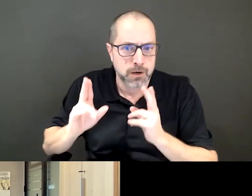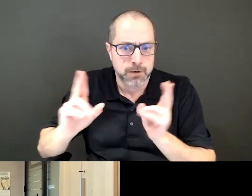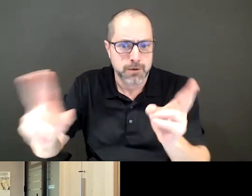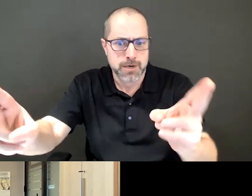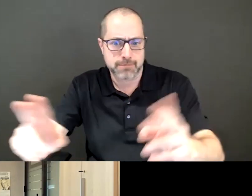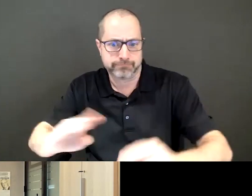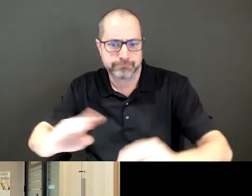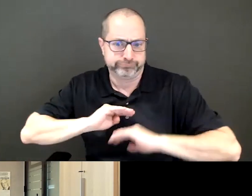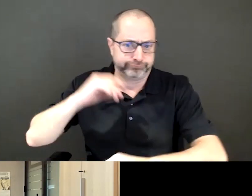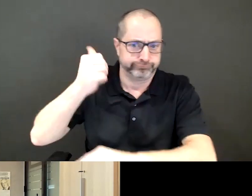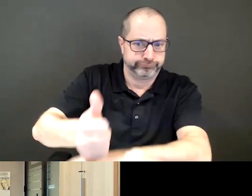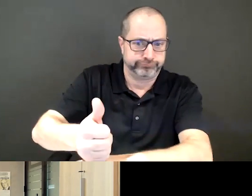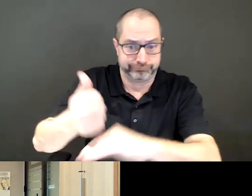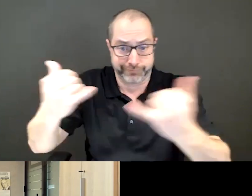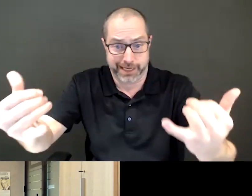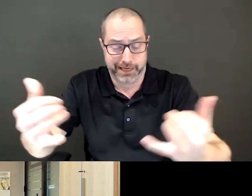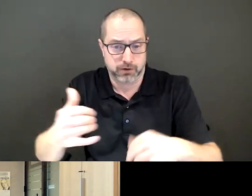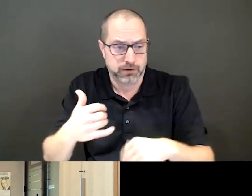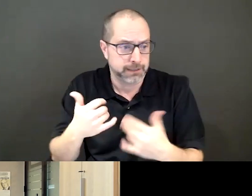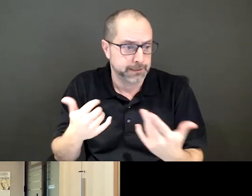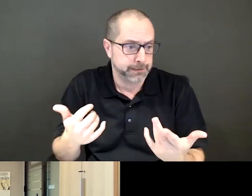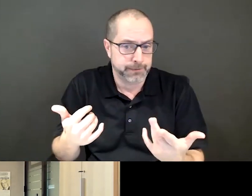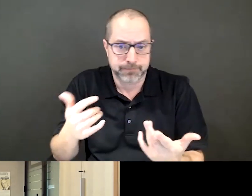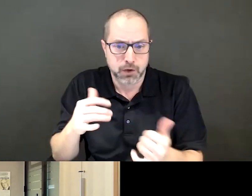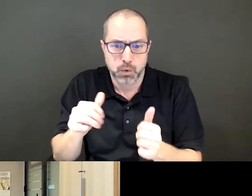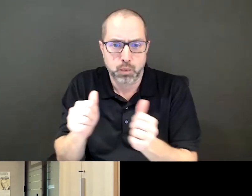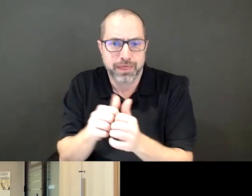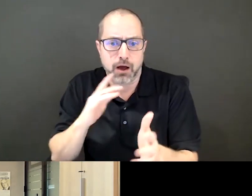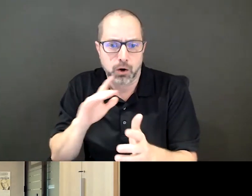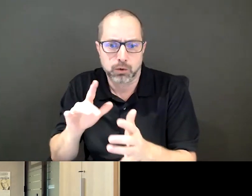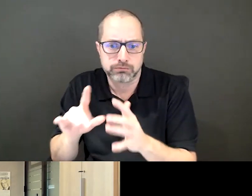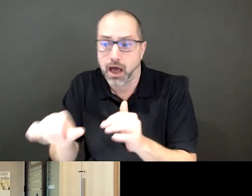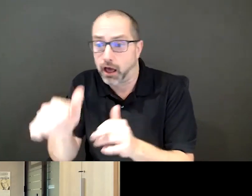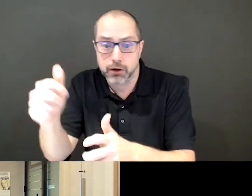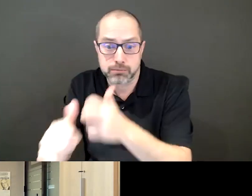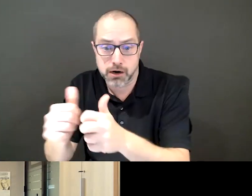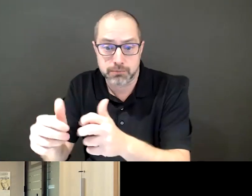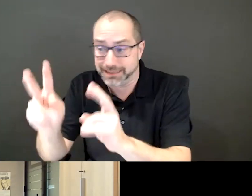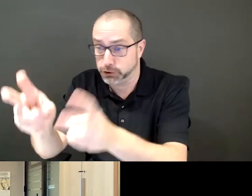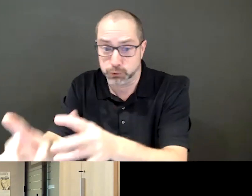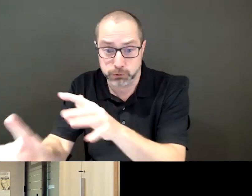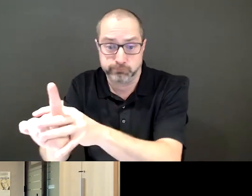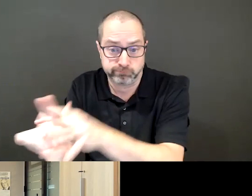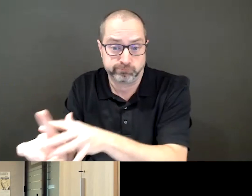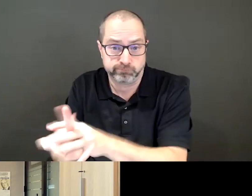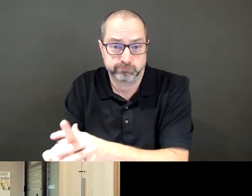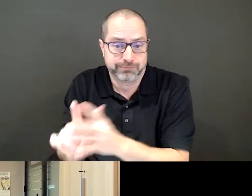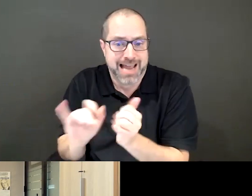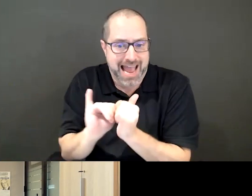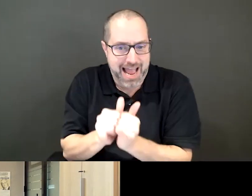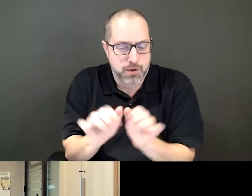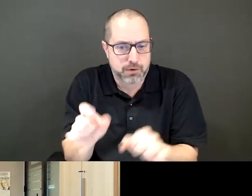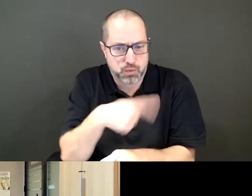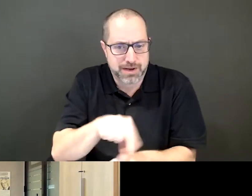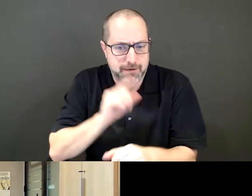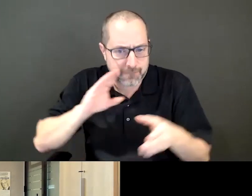can be implemented without creating ancillary issues that we have to resolve as well, it is, how do we focus